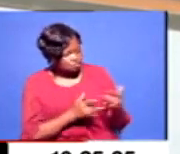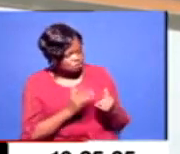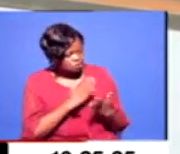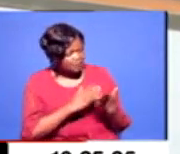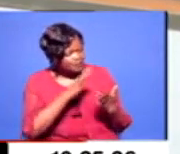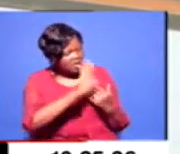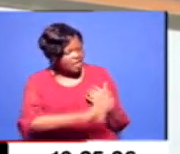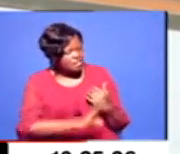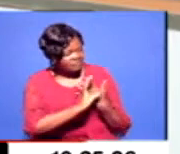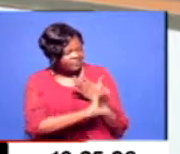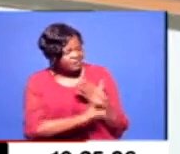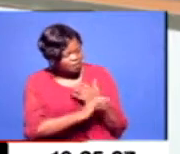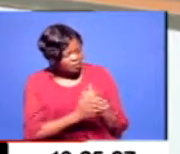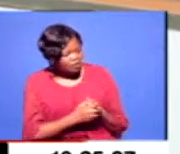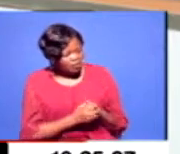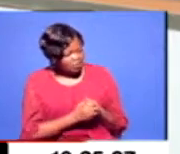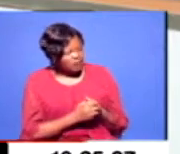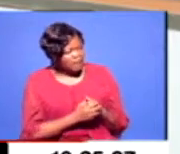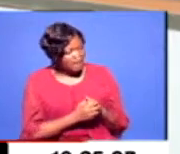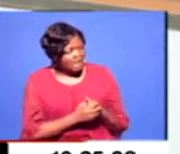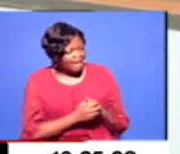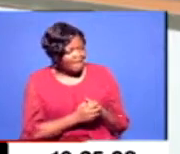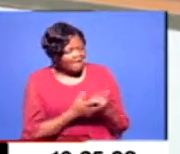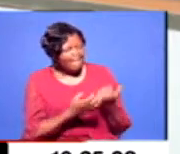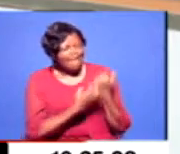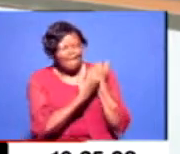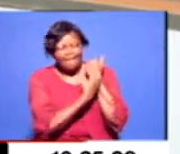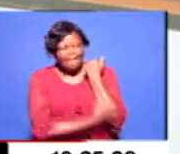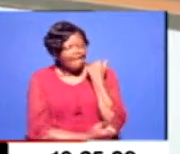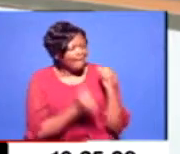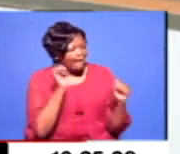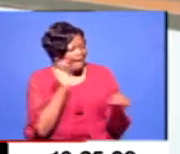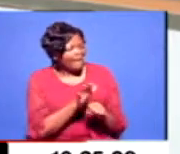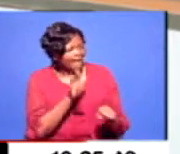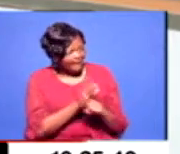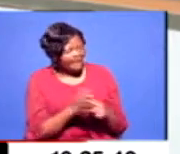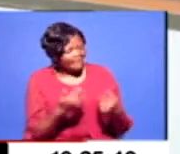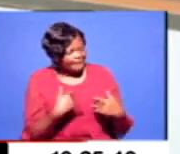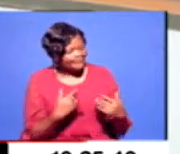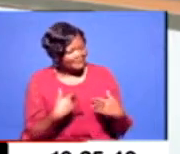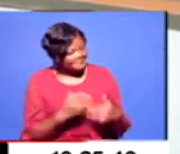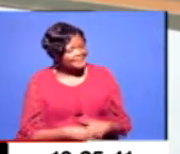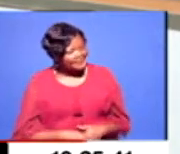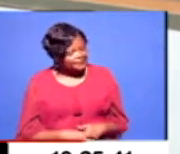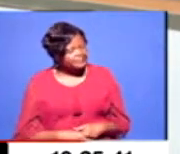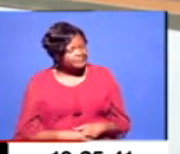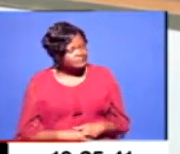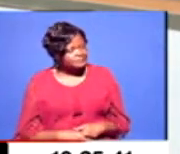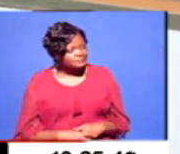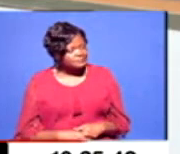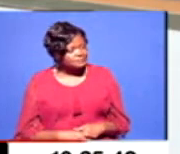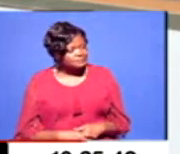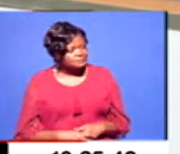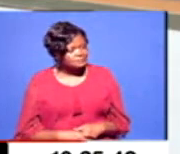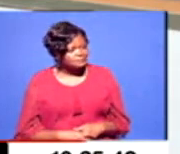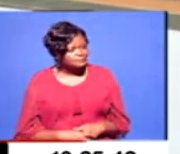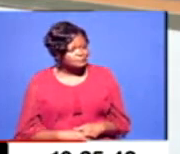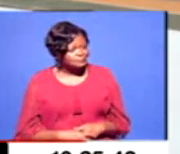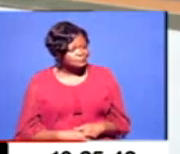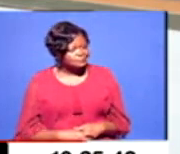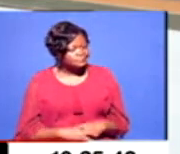country, there's abject poverty. I do remember speaking with Newton Ogada a couple